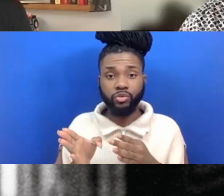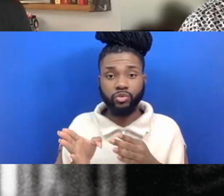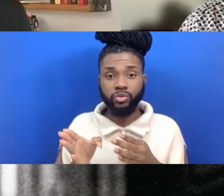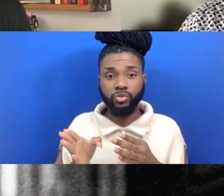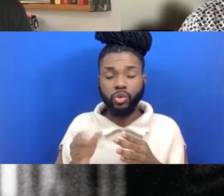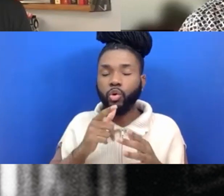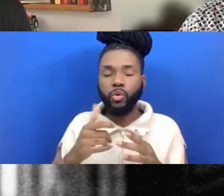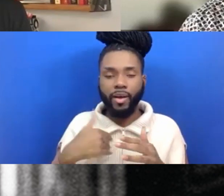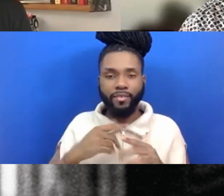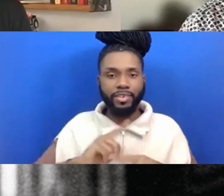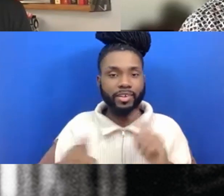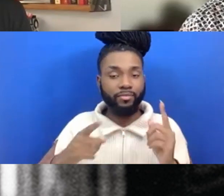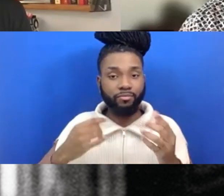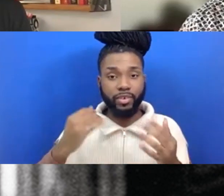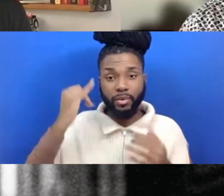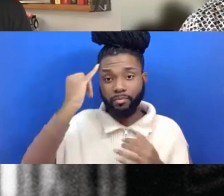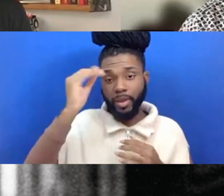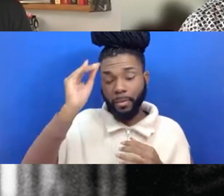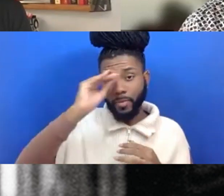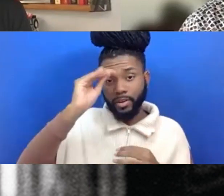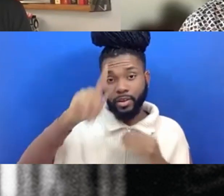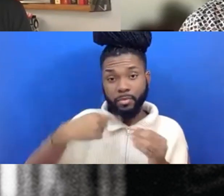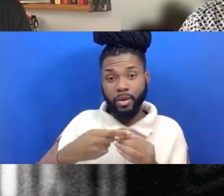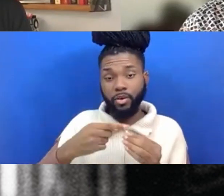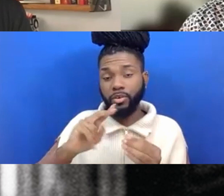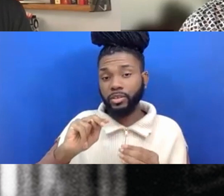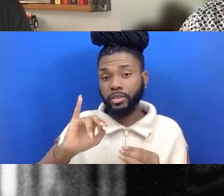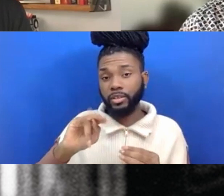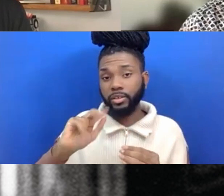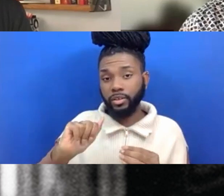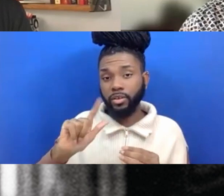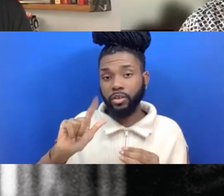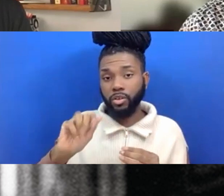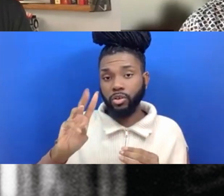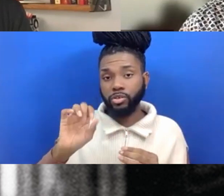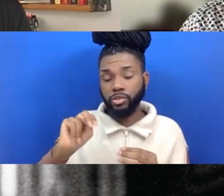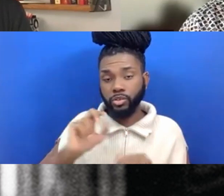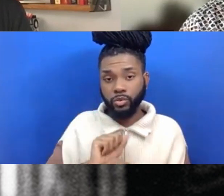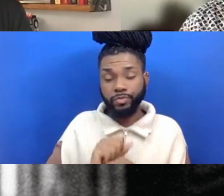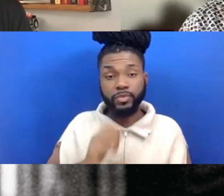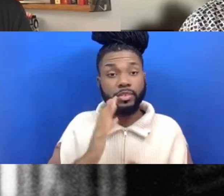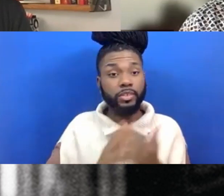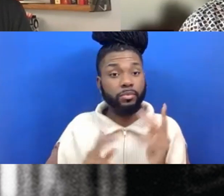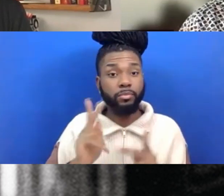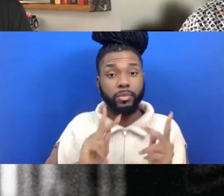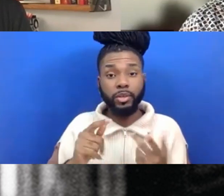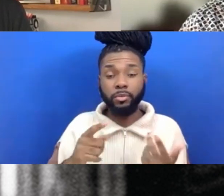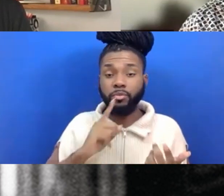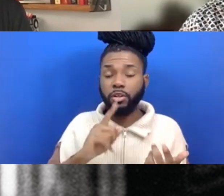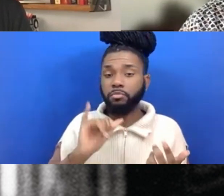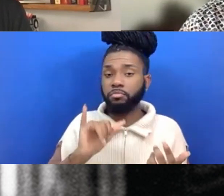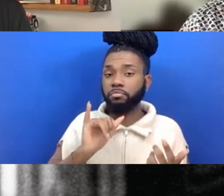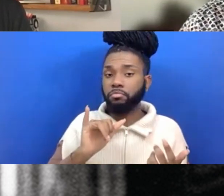about Deana Lawson's work. There are a lot of people who take great exception. There are a lot of people who take great exception at how I